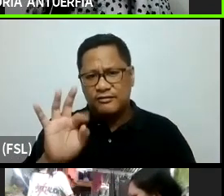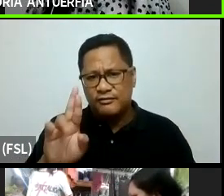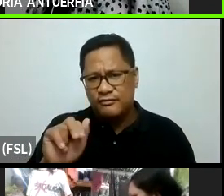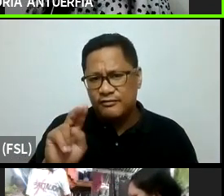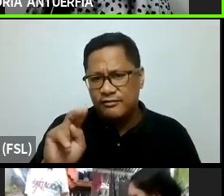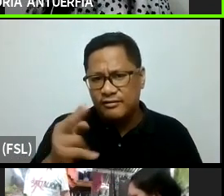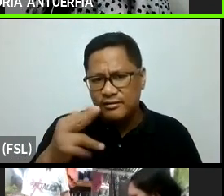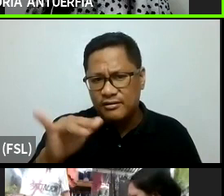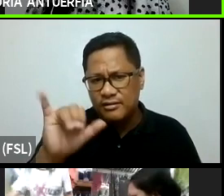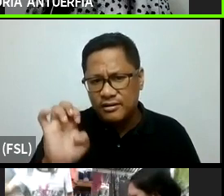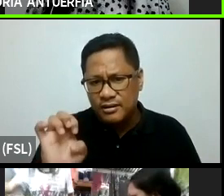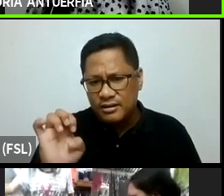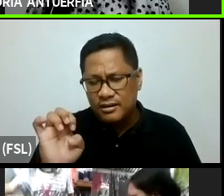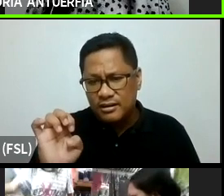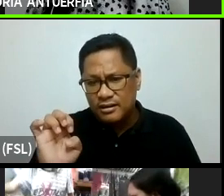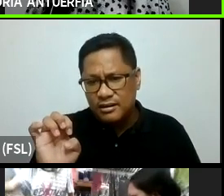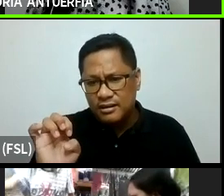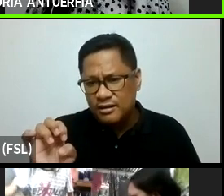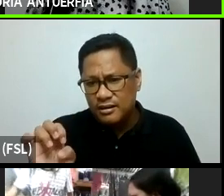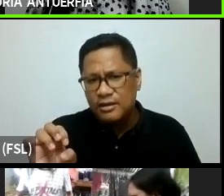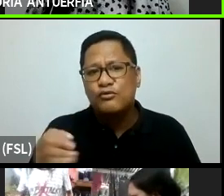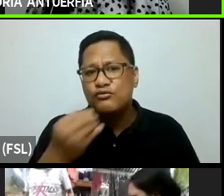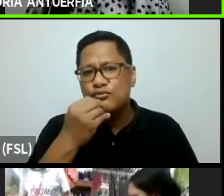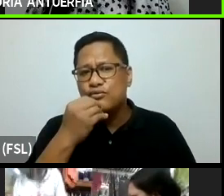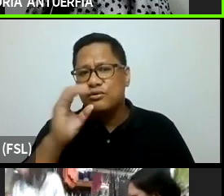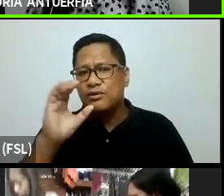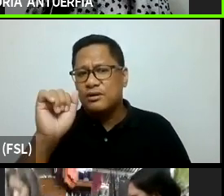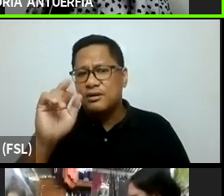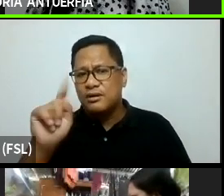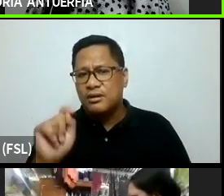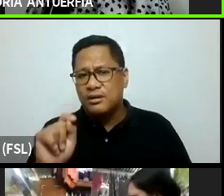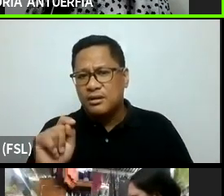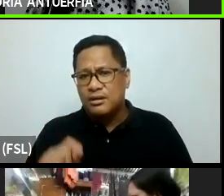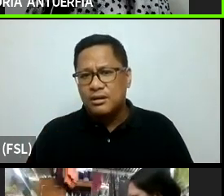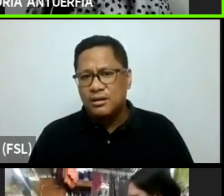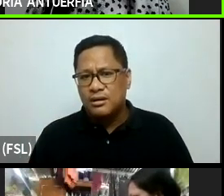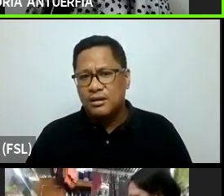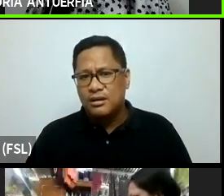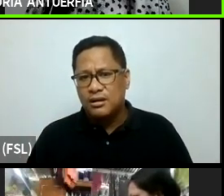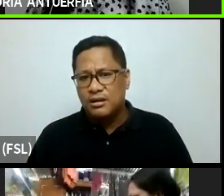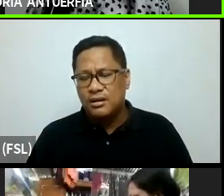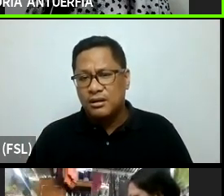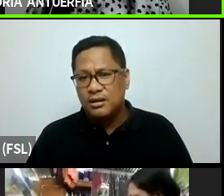Nag-franchise po ako ng food cart. Okay.